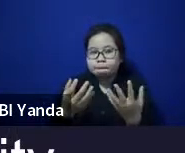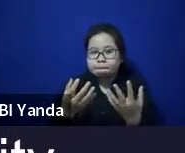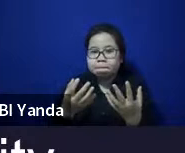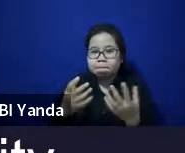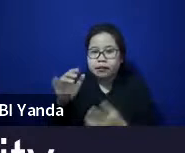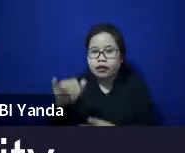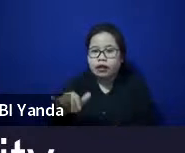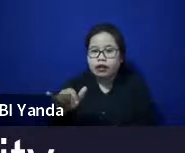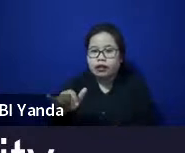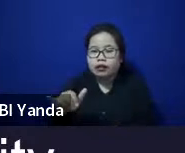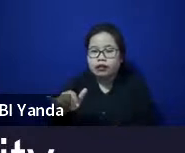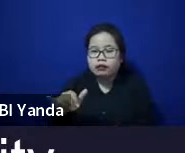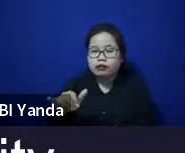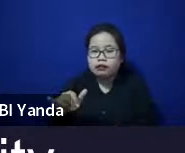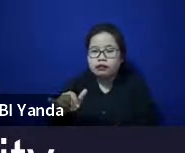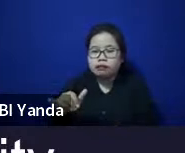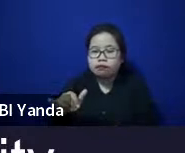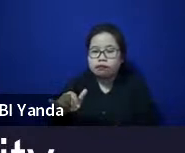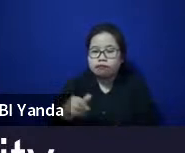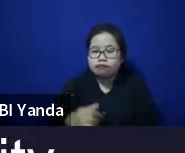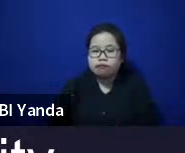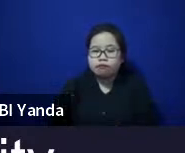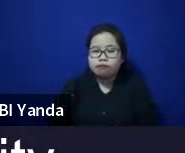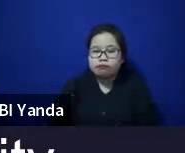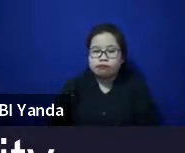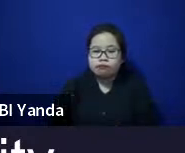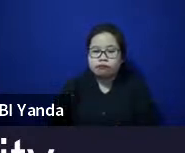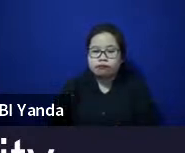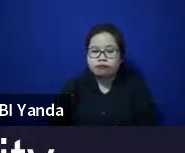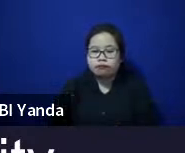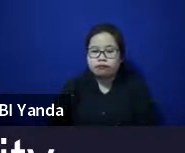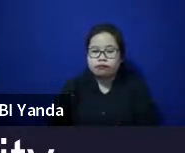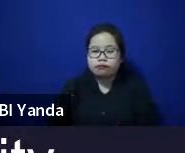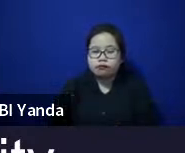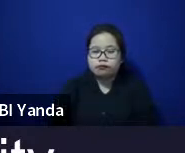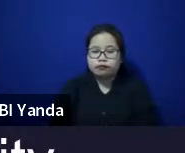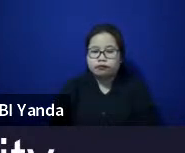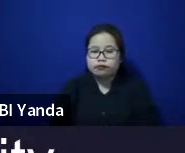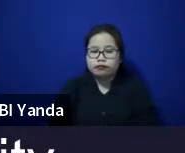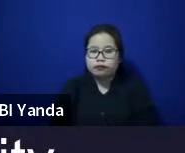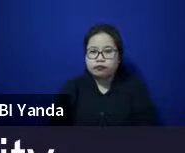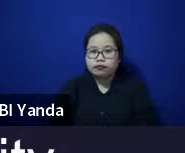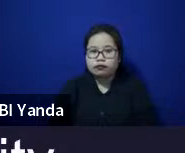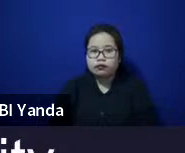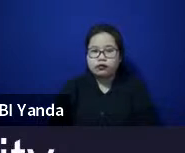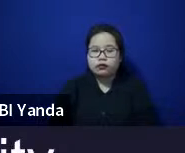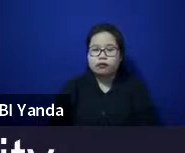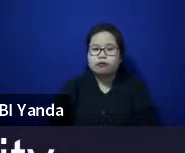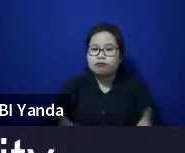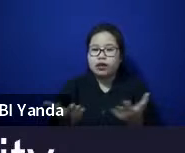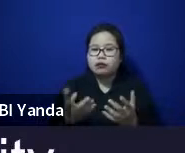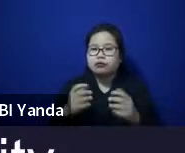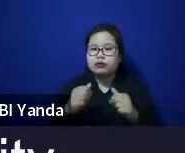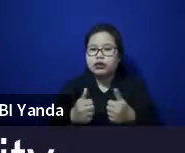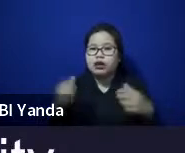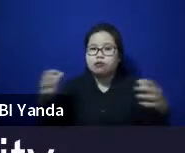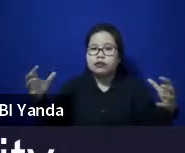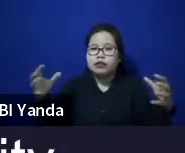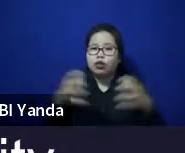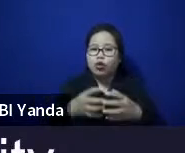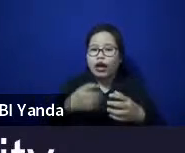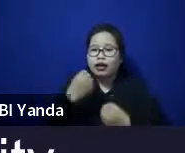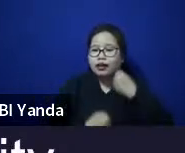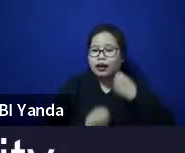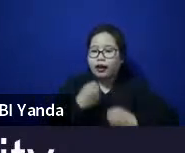provision of the knowledge of where disability lies. So no longer do